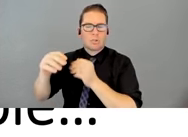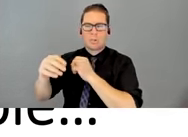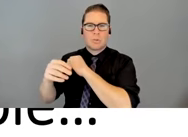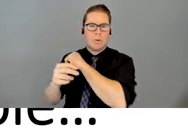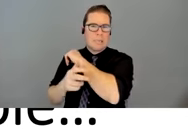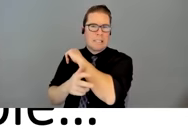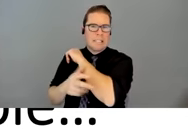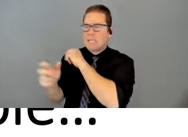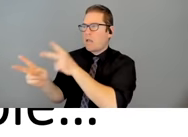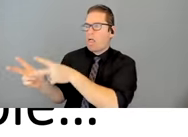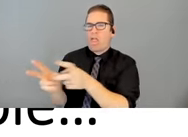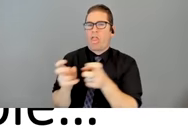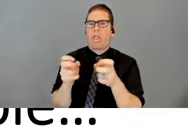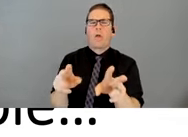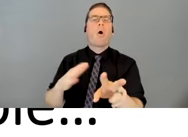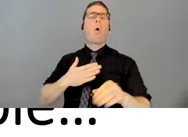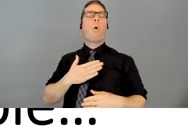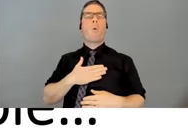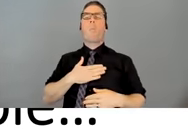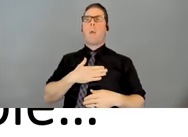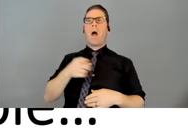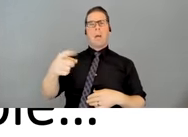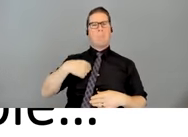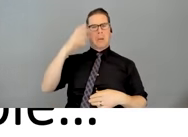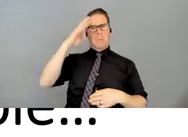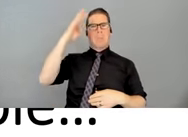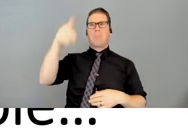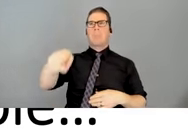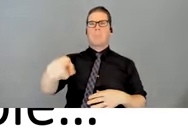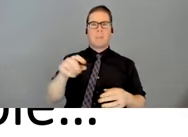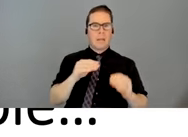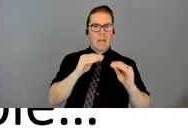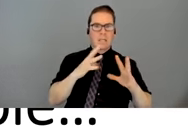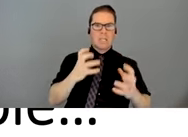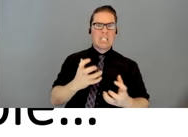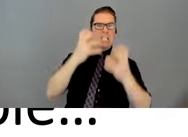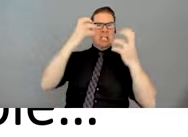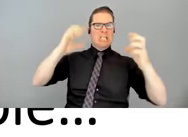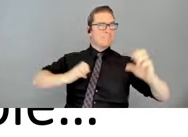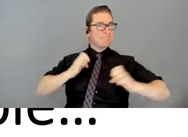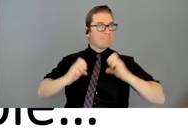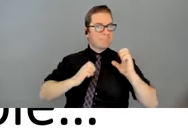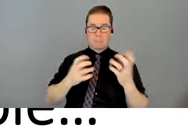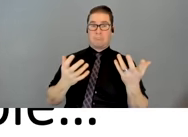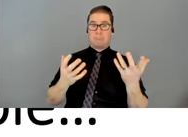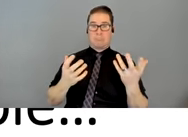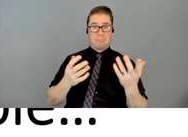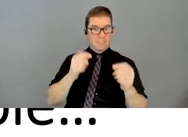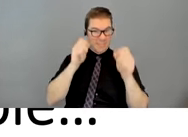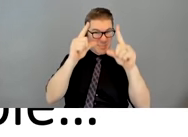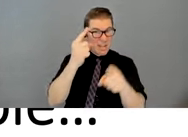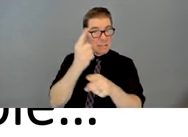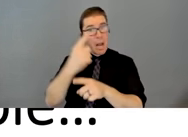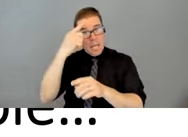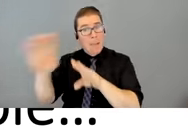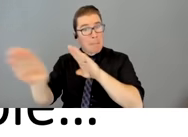And it can leave the place of rational and let's just figure out what's going on with